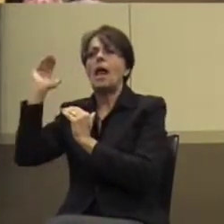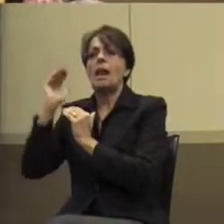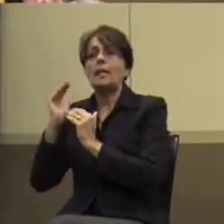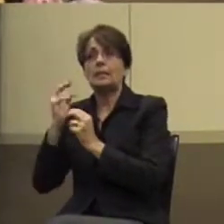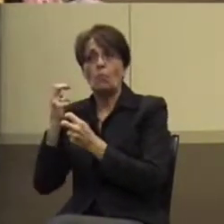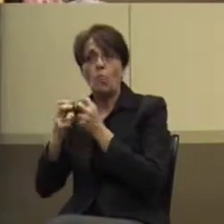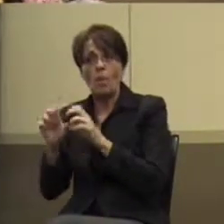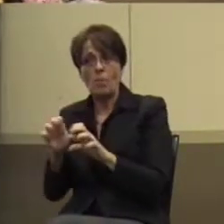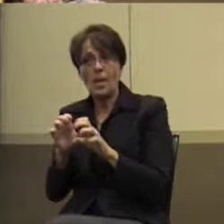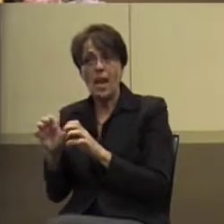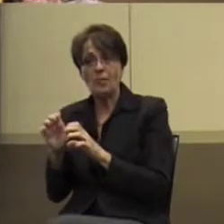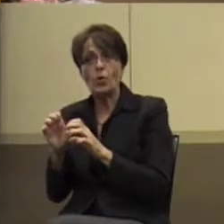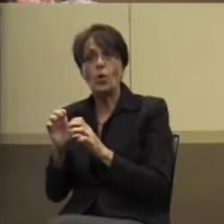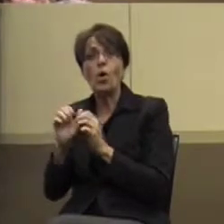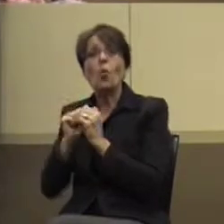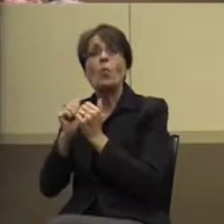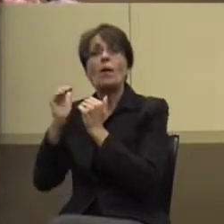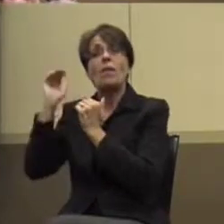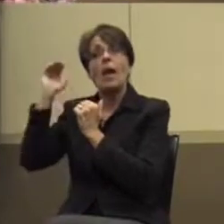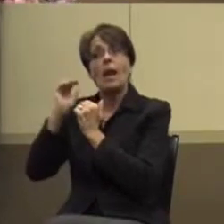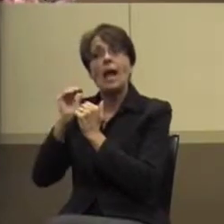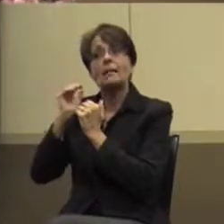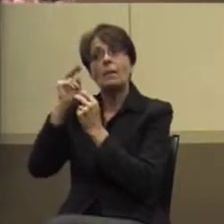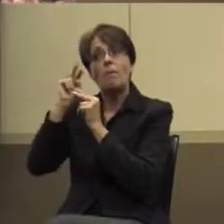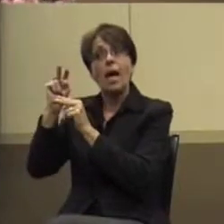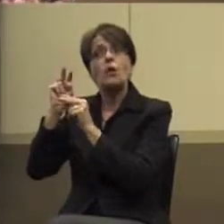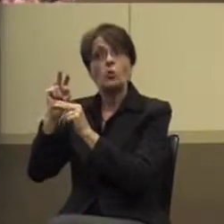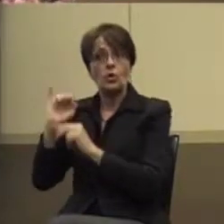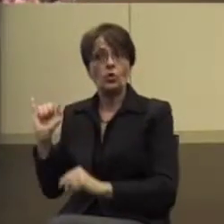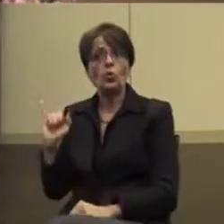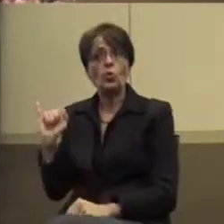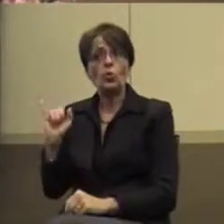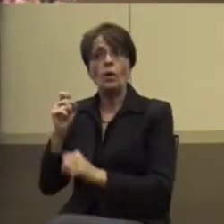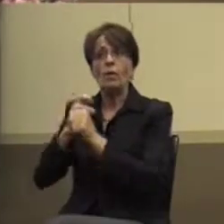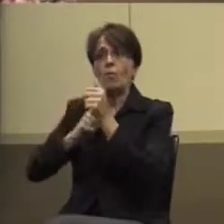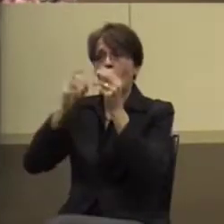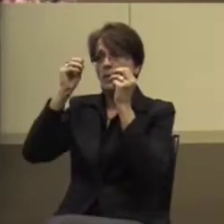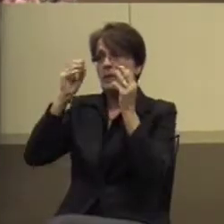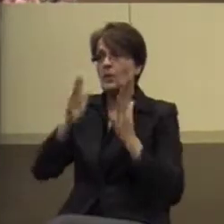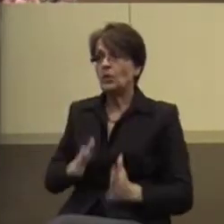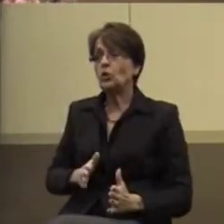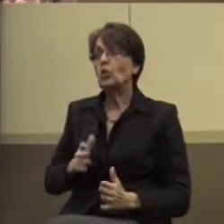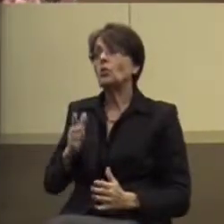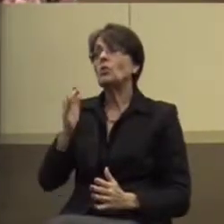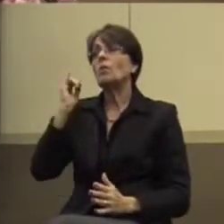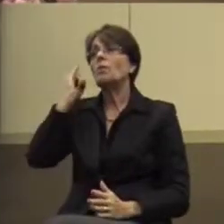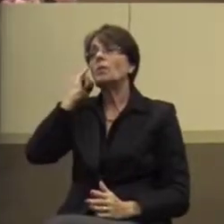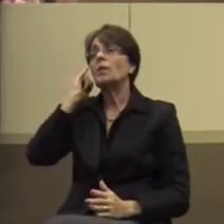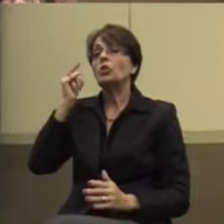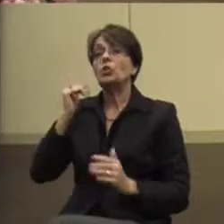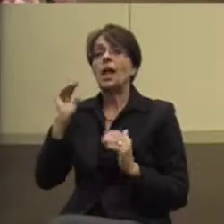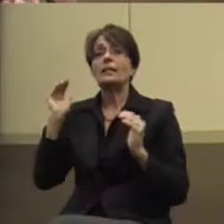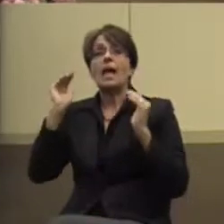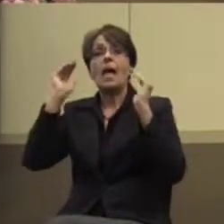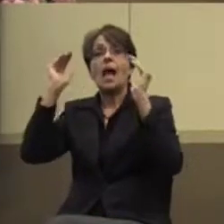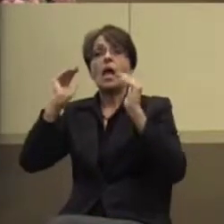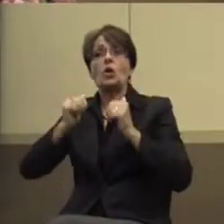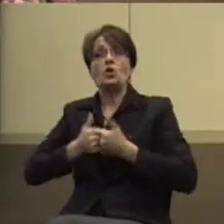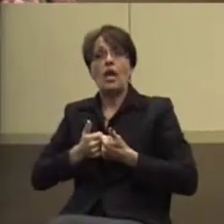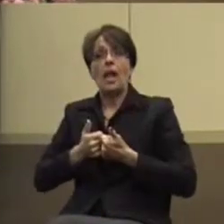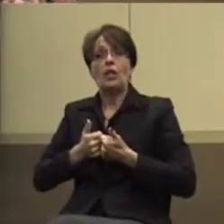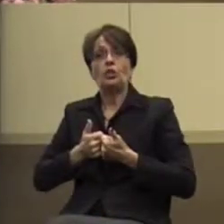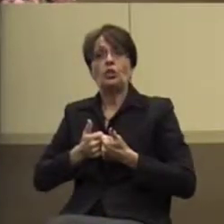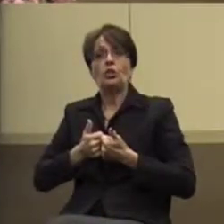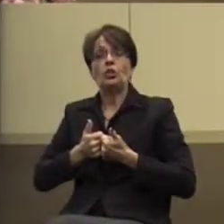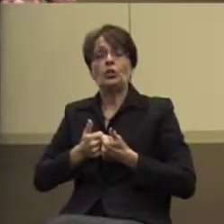problem behavior, right? Even with less monitoring from the teacher. So maybe if, whenever she has the higher level of challenge,